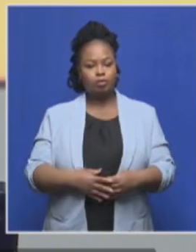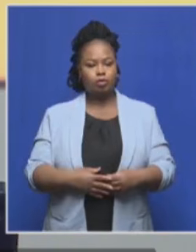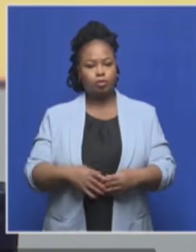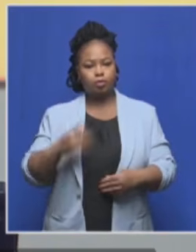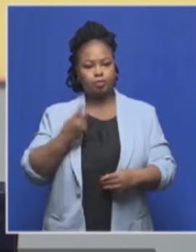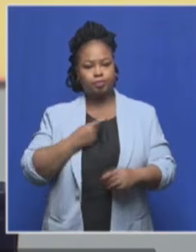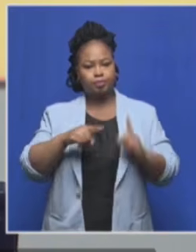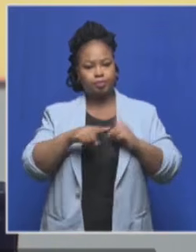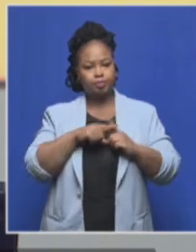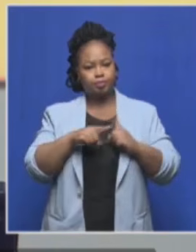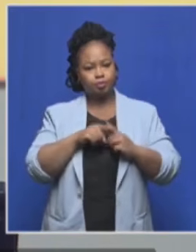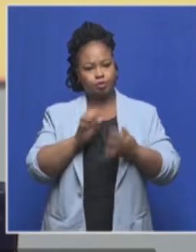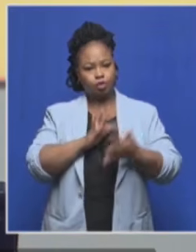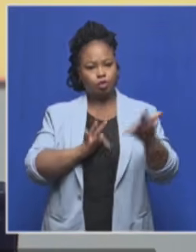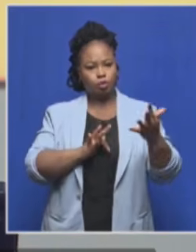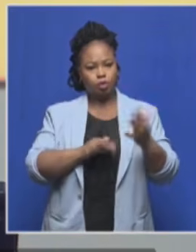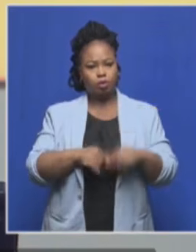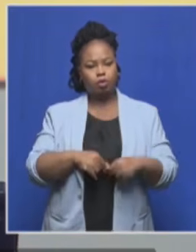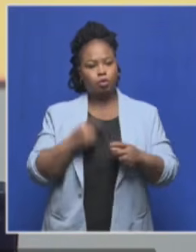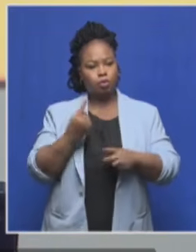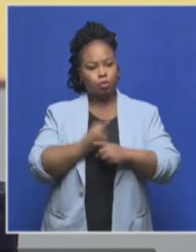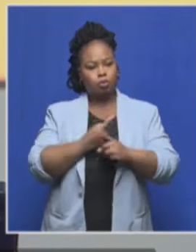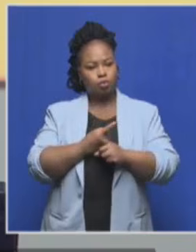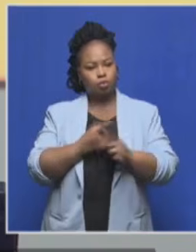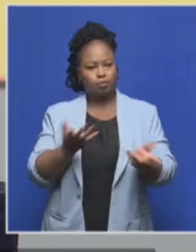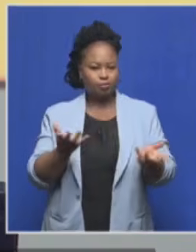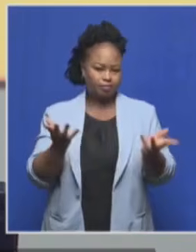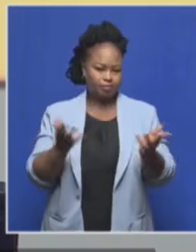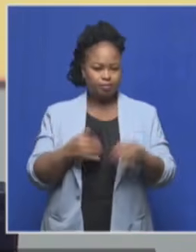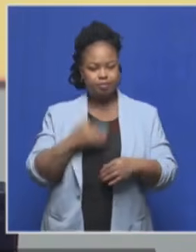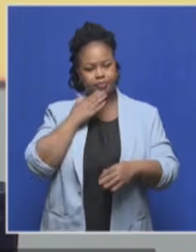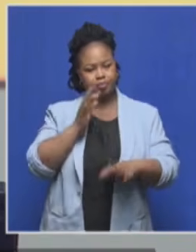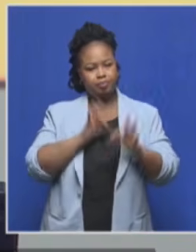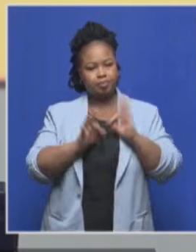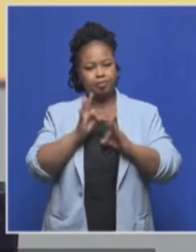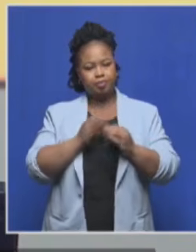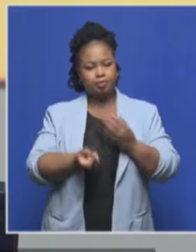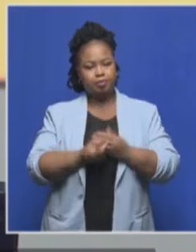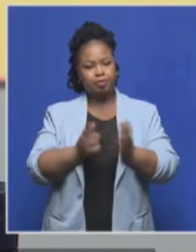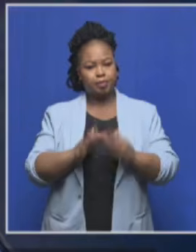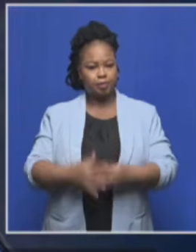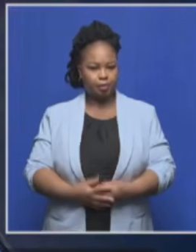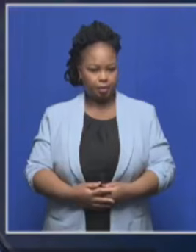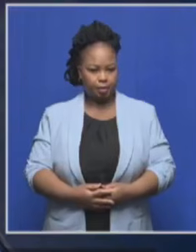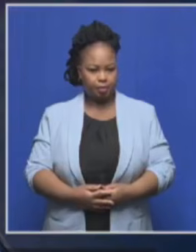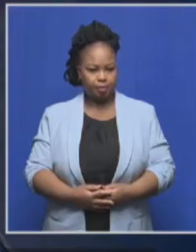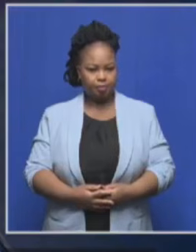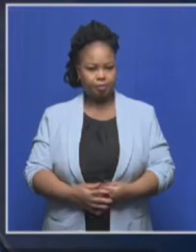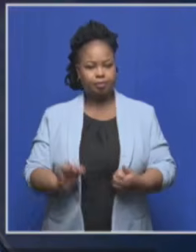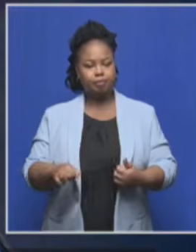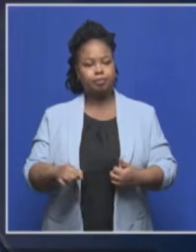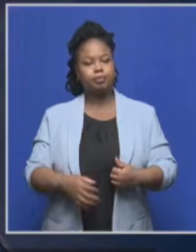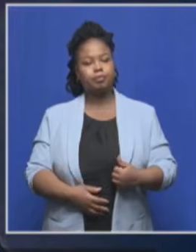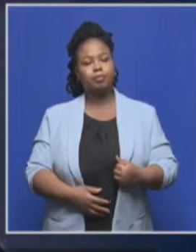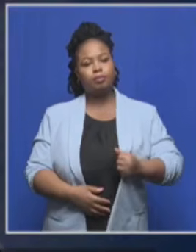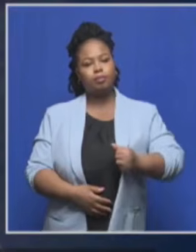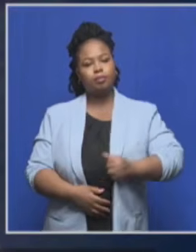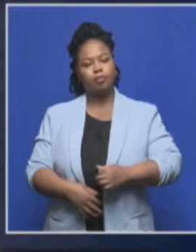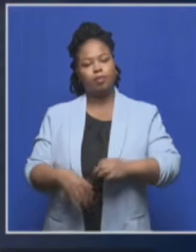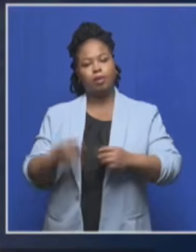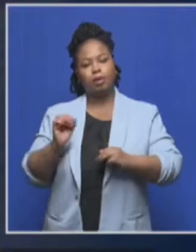asserting a positive narrative that has authority and agency. So please tell us how this came to be for you. Absolutely. So I've